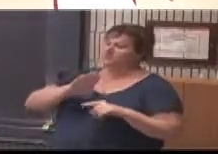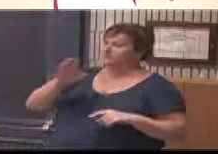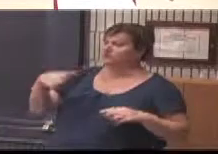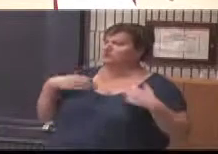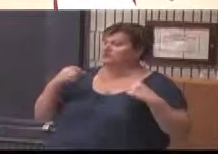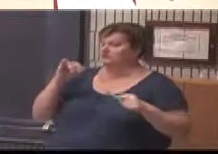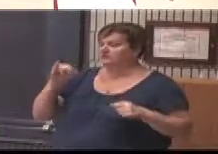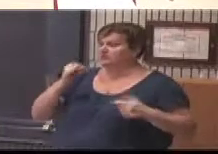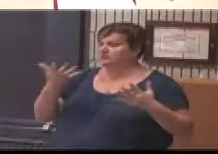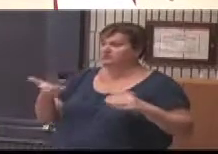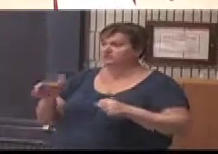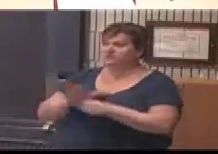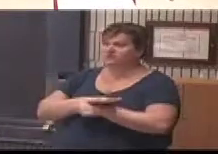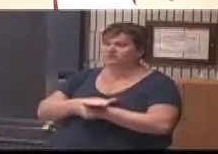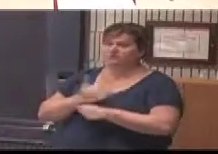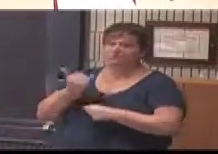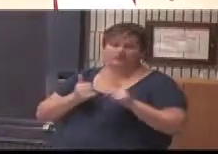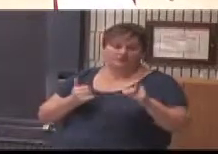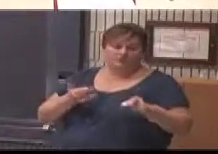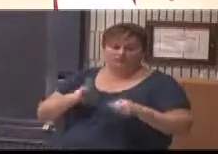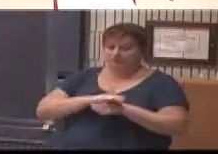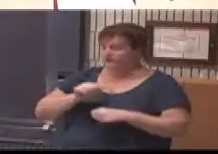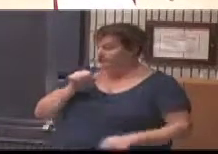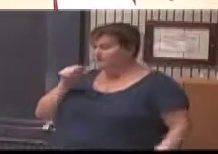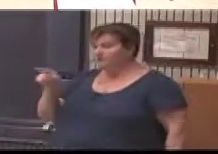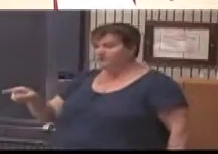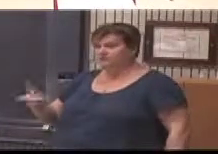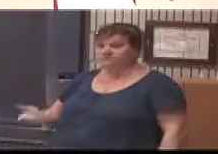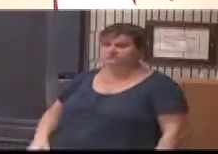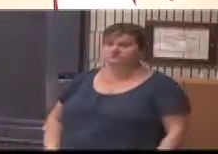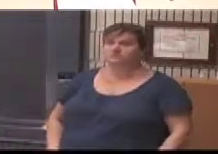cover, and they will cover one but not the other.